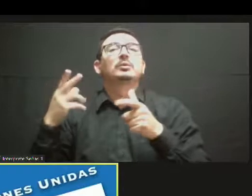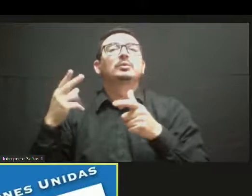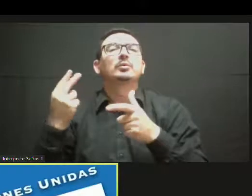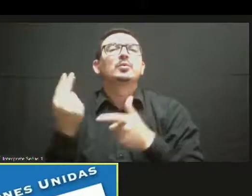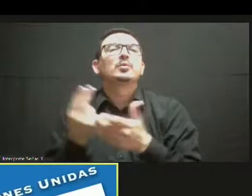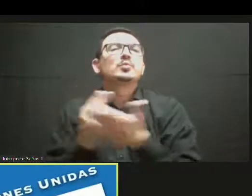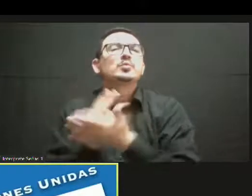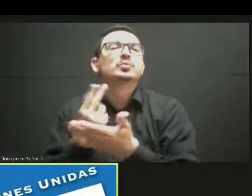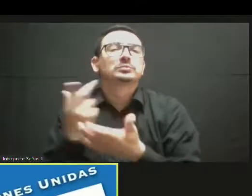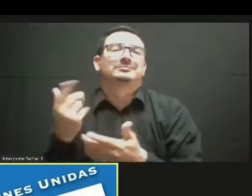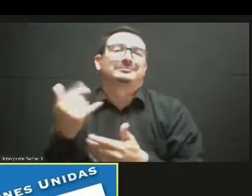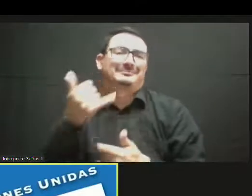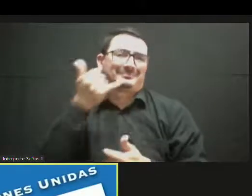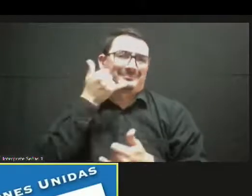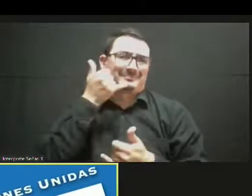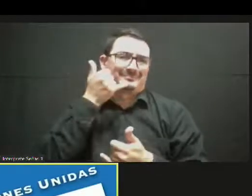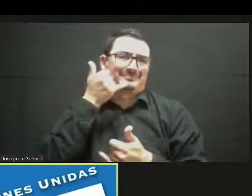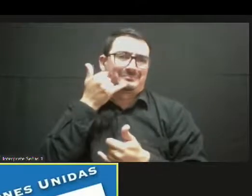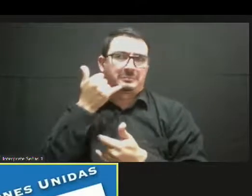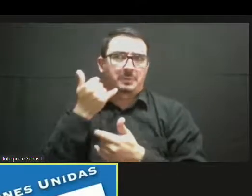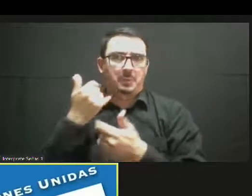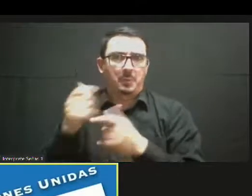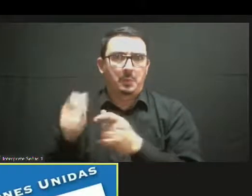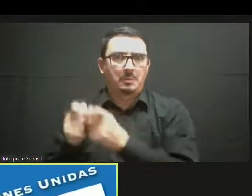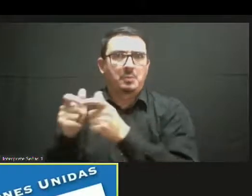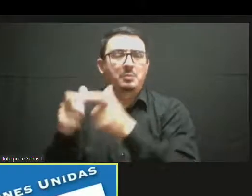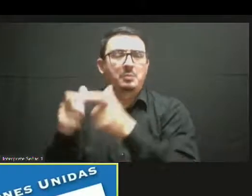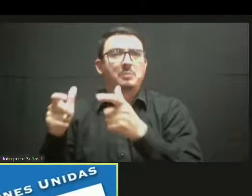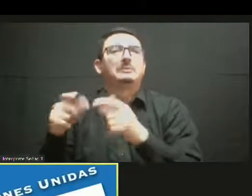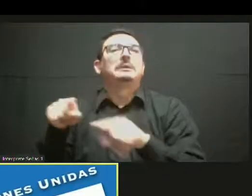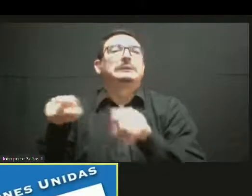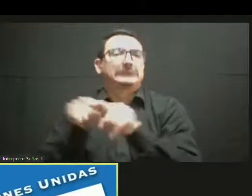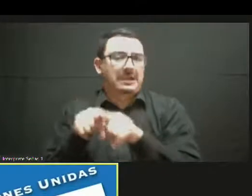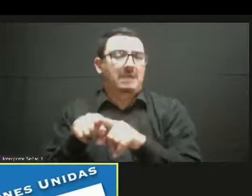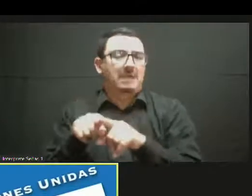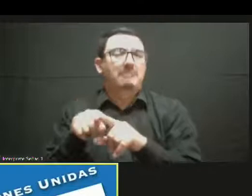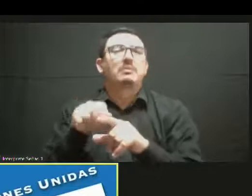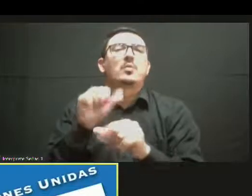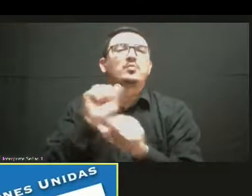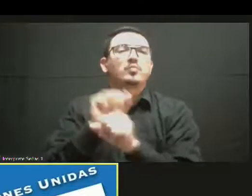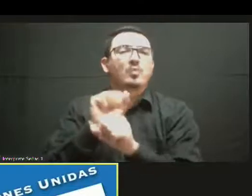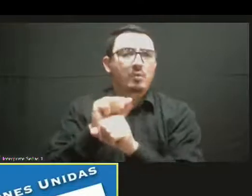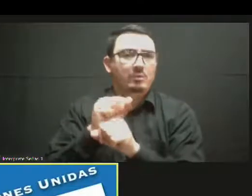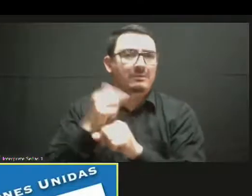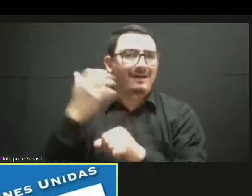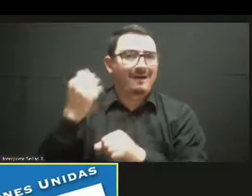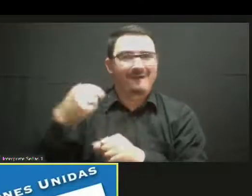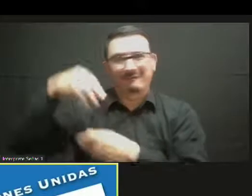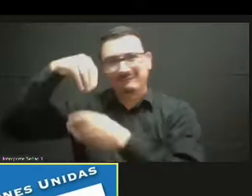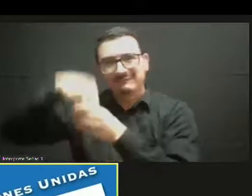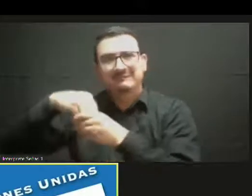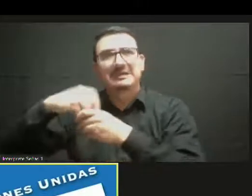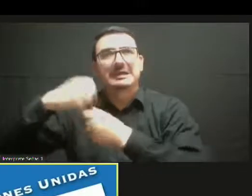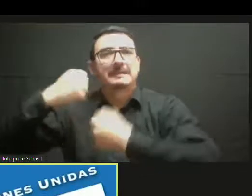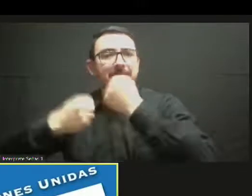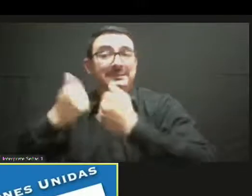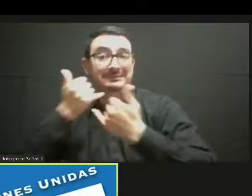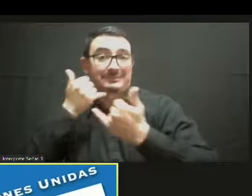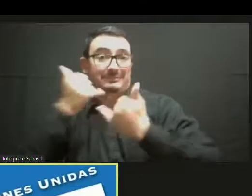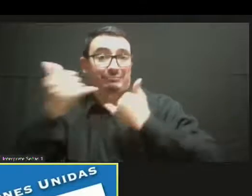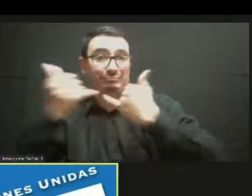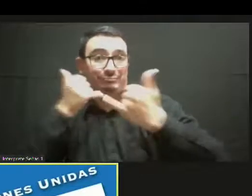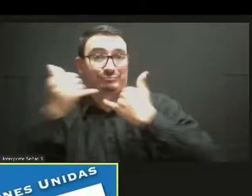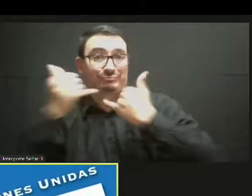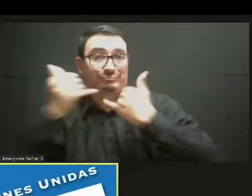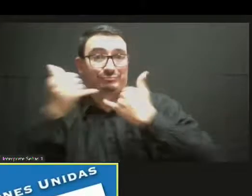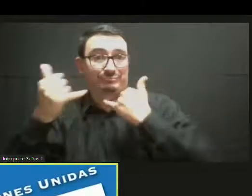retailing, e-commerce, banking and finance, health-related services that are really growing very fast. And even Africa is